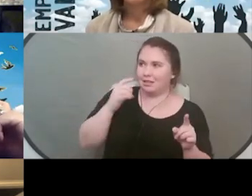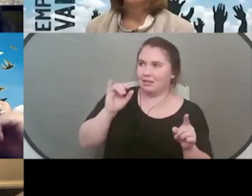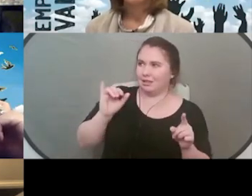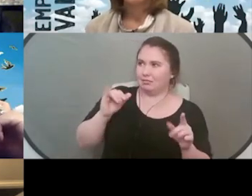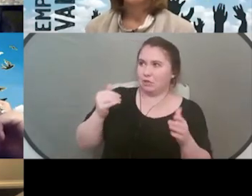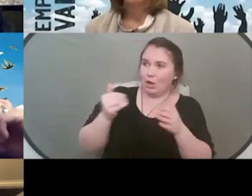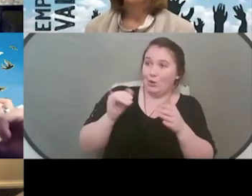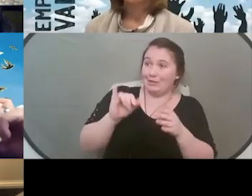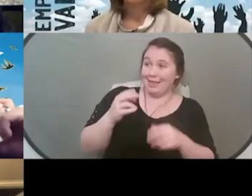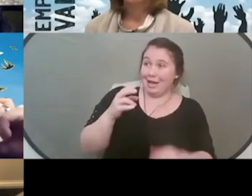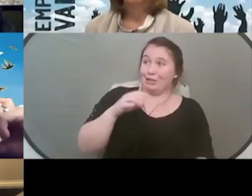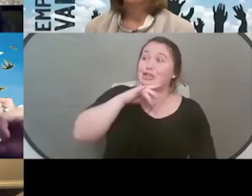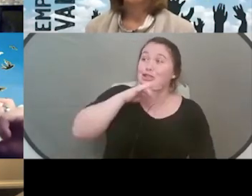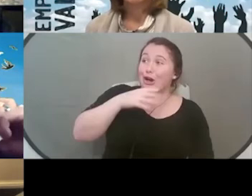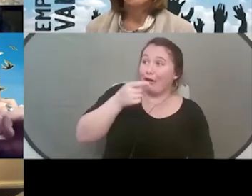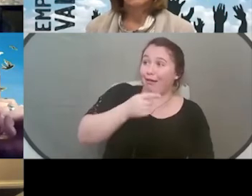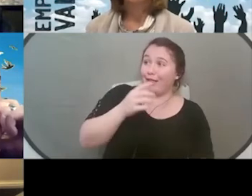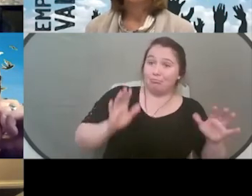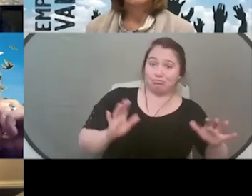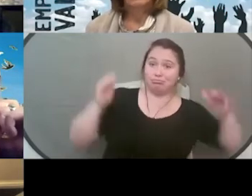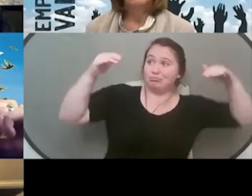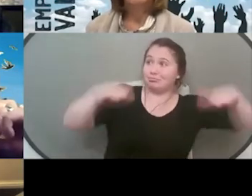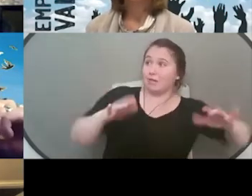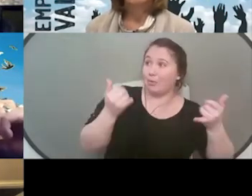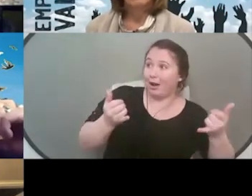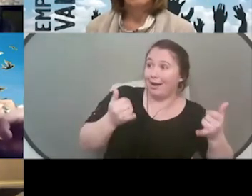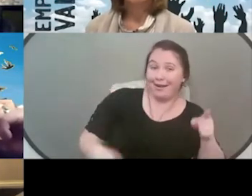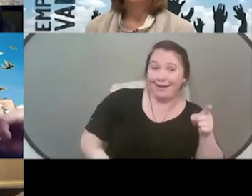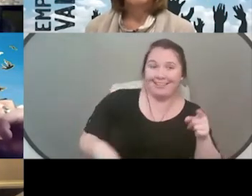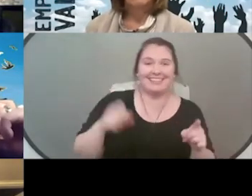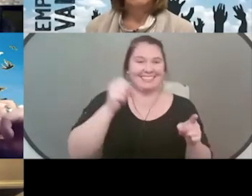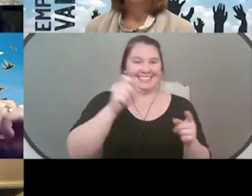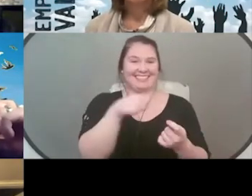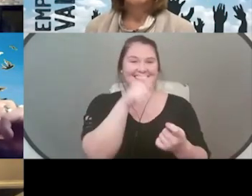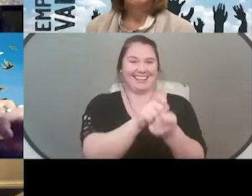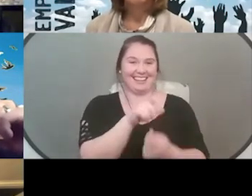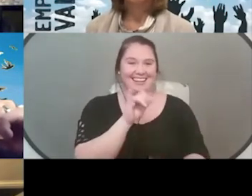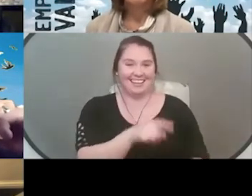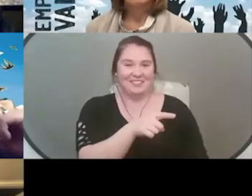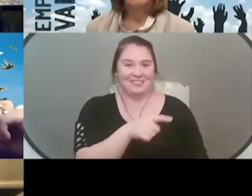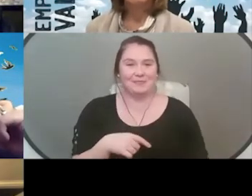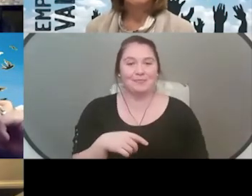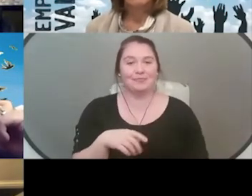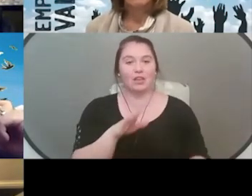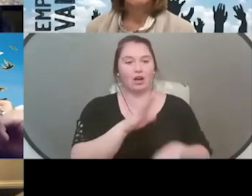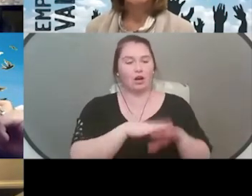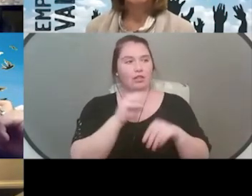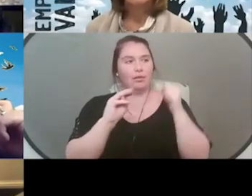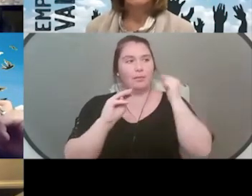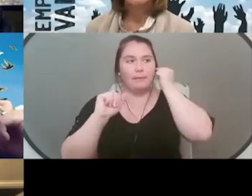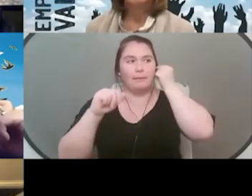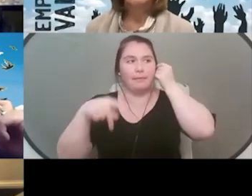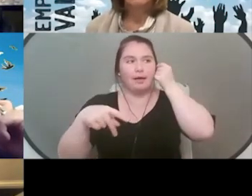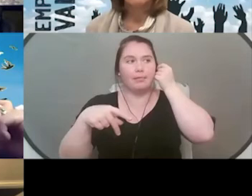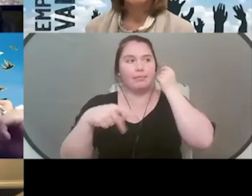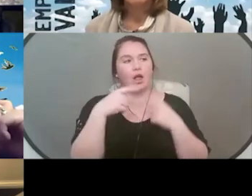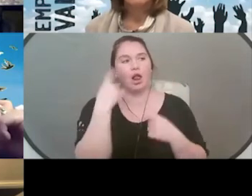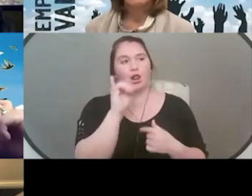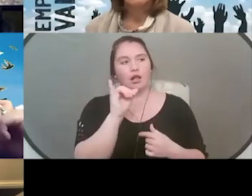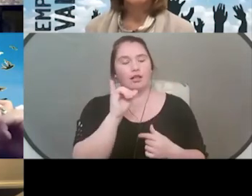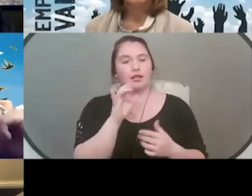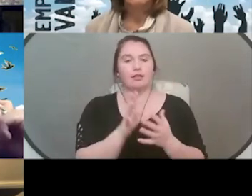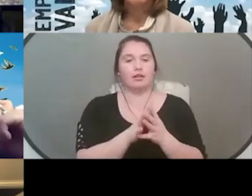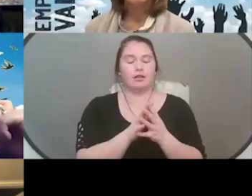now. Probably. Yes, yeah, exactly. On the map, it looked like the